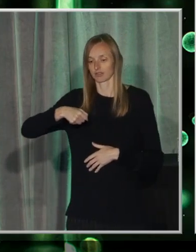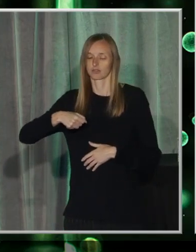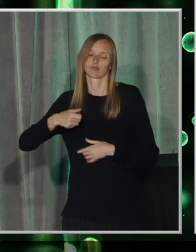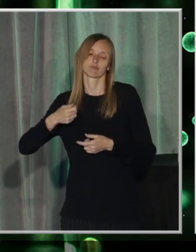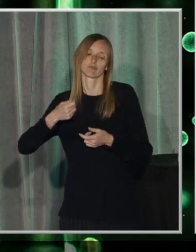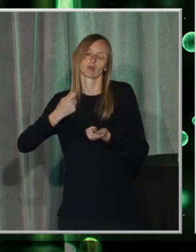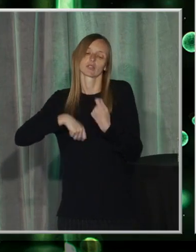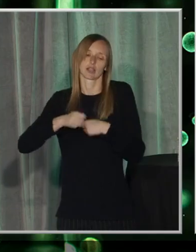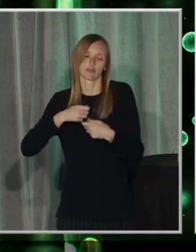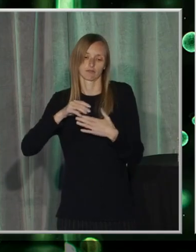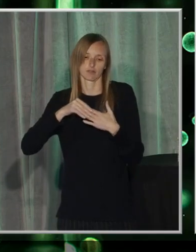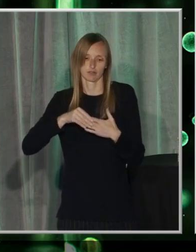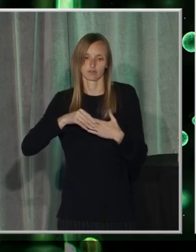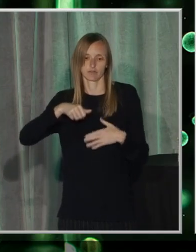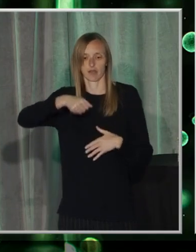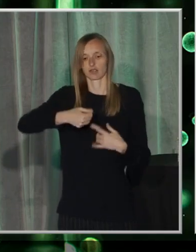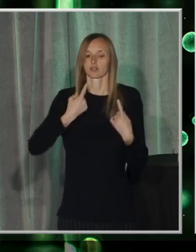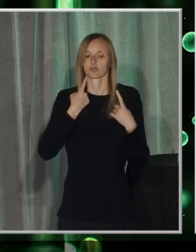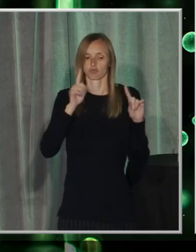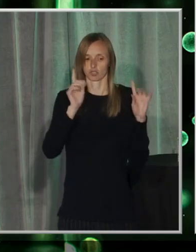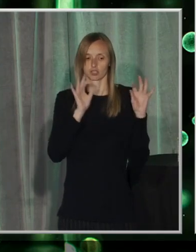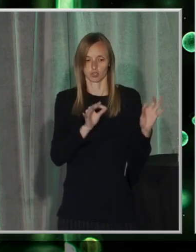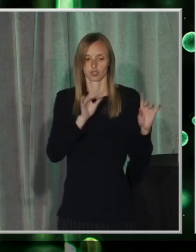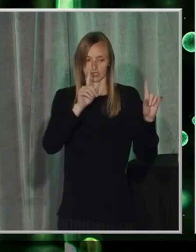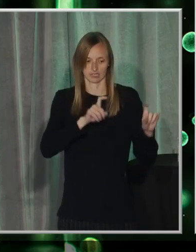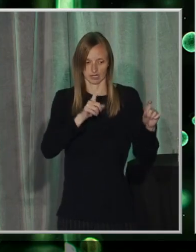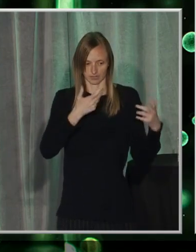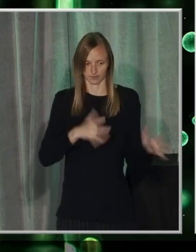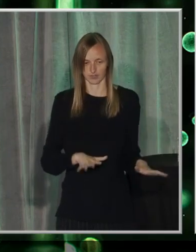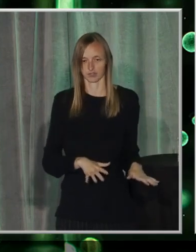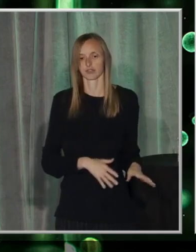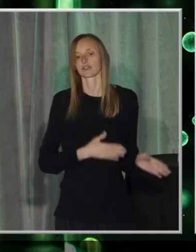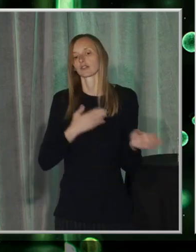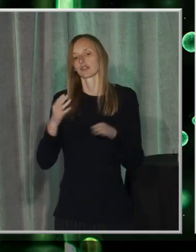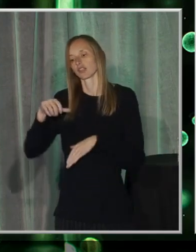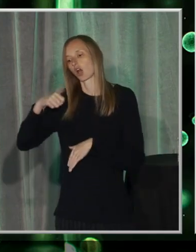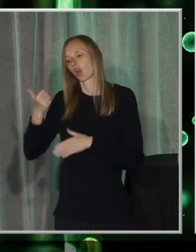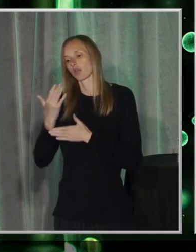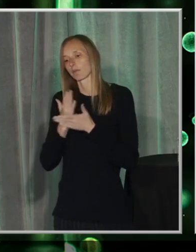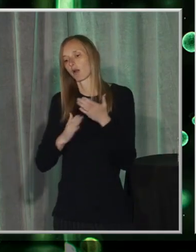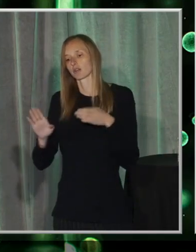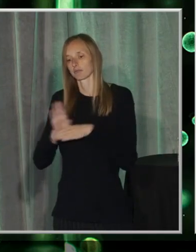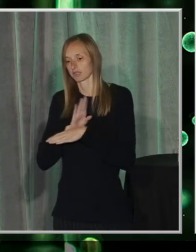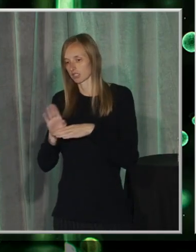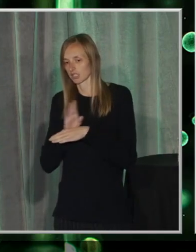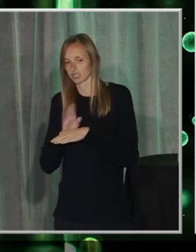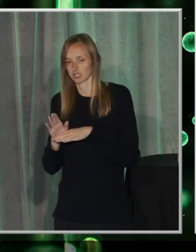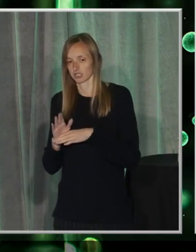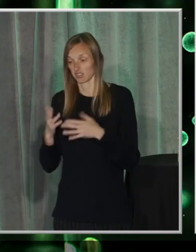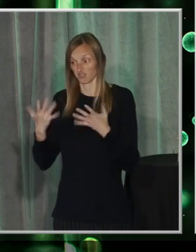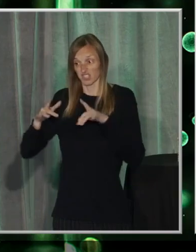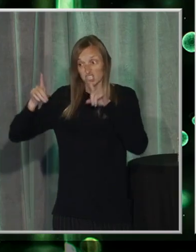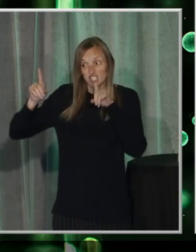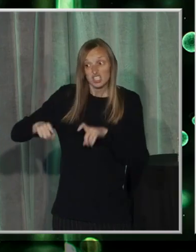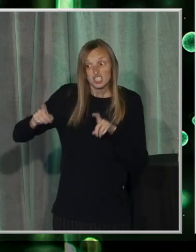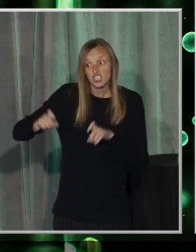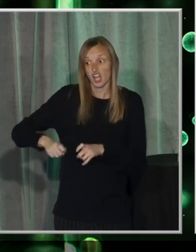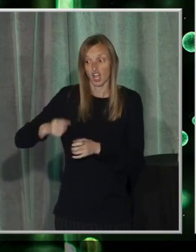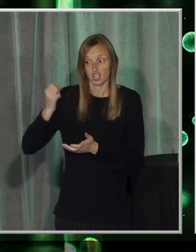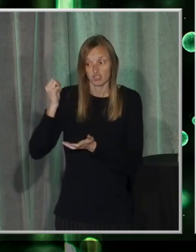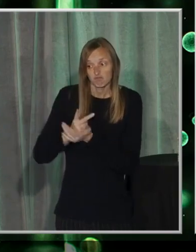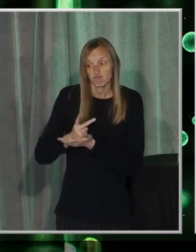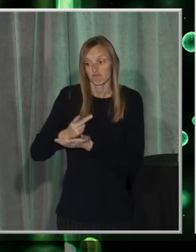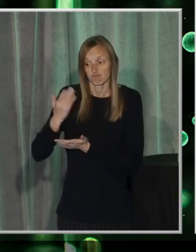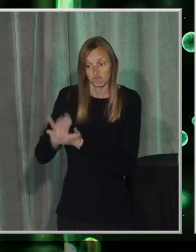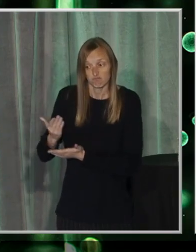bags, uh-huh. are already working well. Yes. You've tested these. But what about the other aspects of your business? Okay. How well tested are those